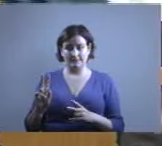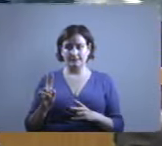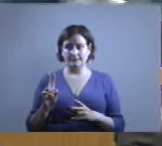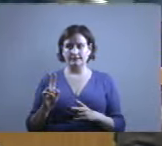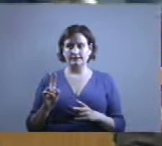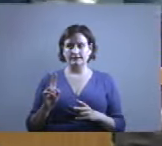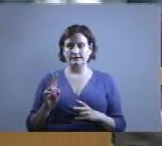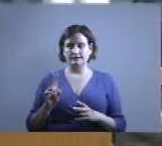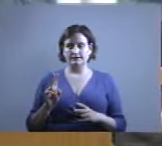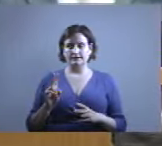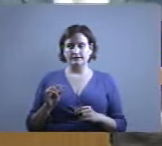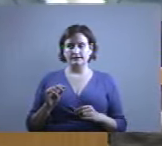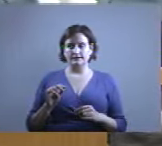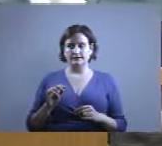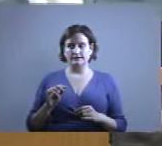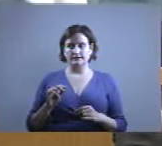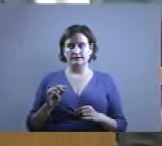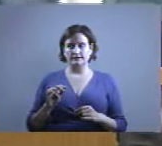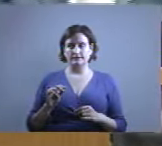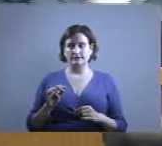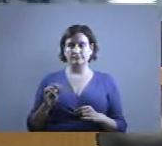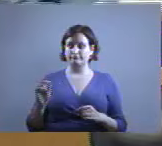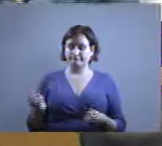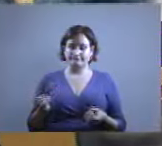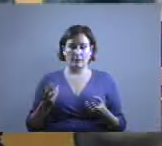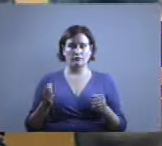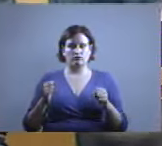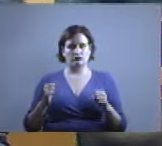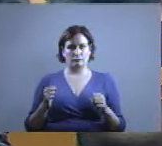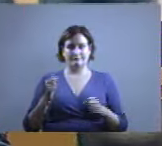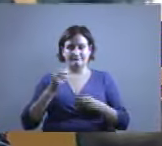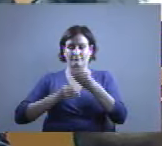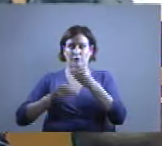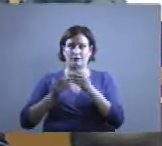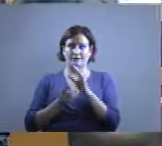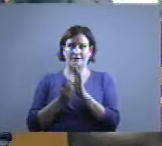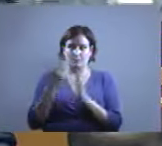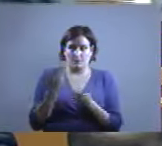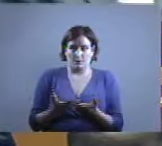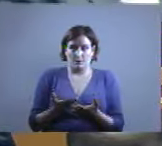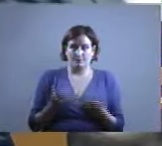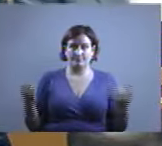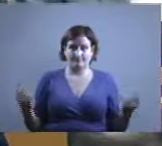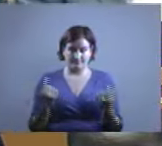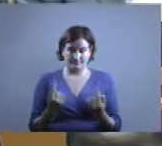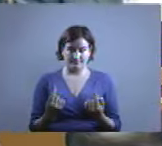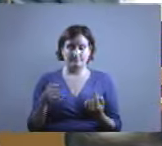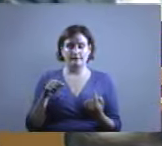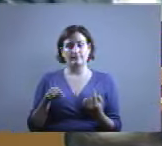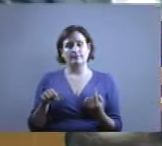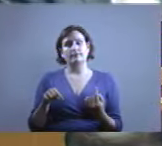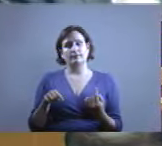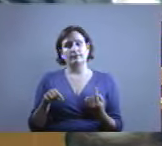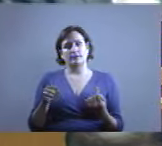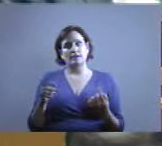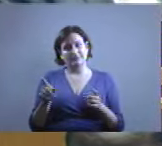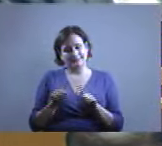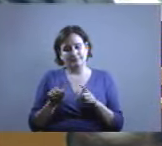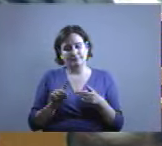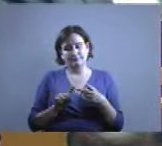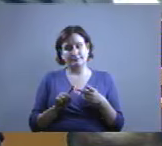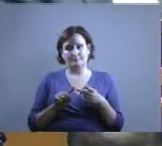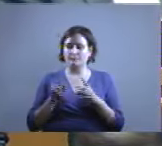and economic development between our two nations, it went beyond promoting peace and stability in